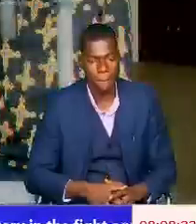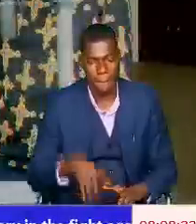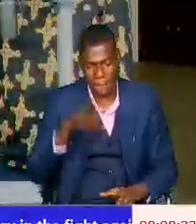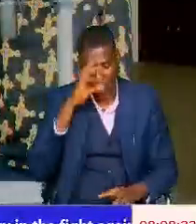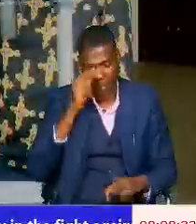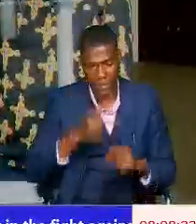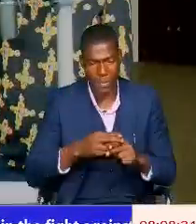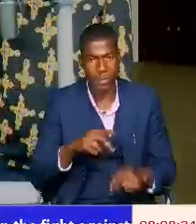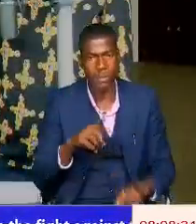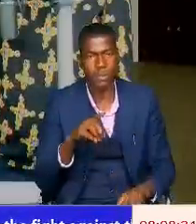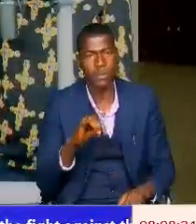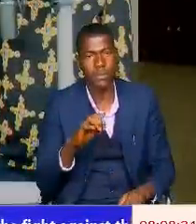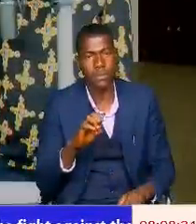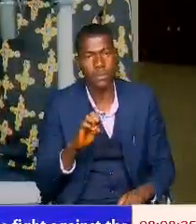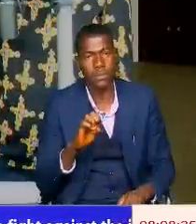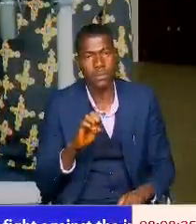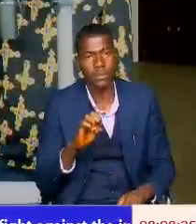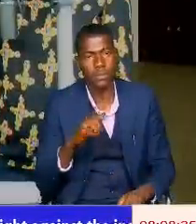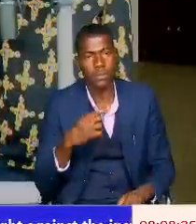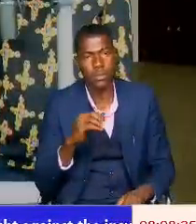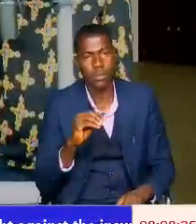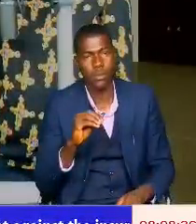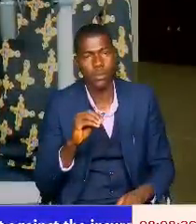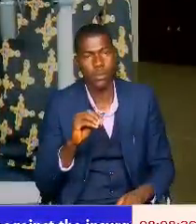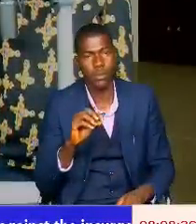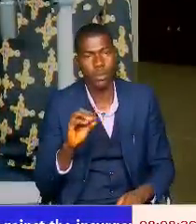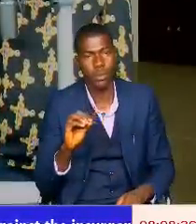Okenyodo? But